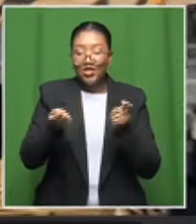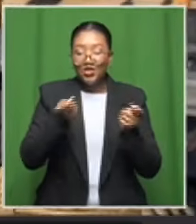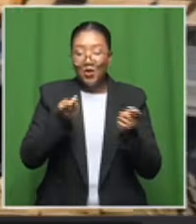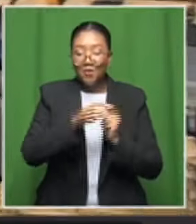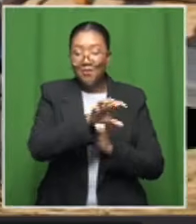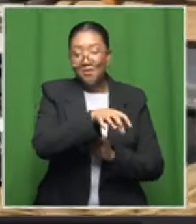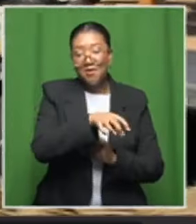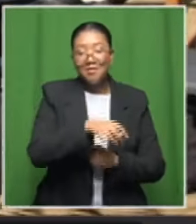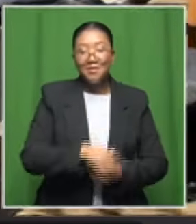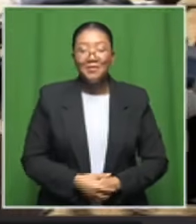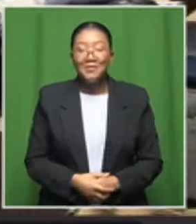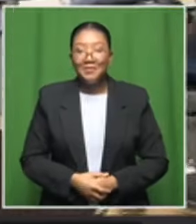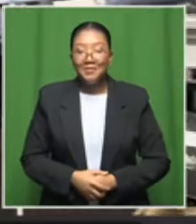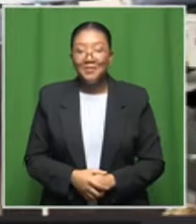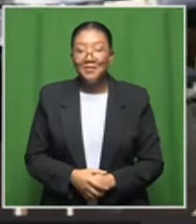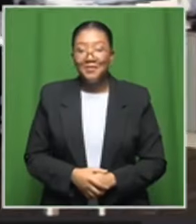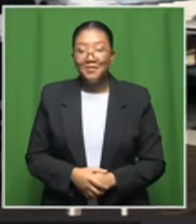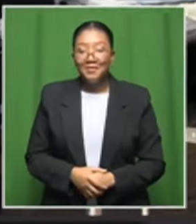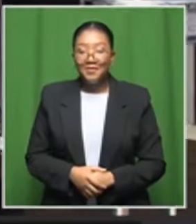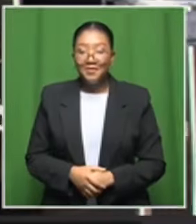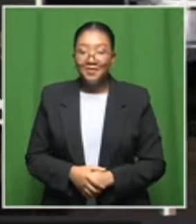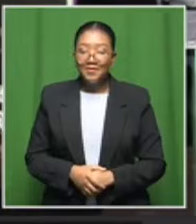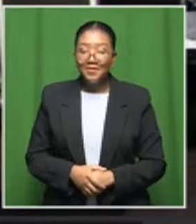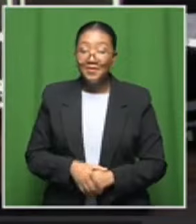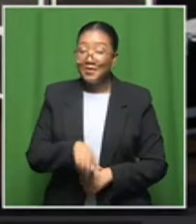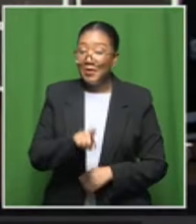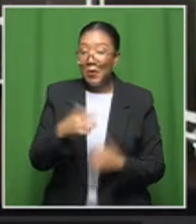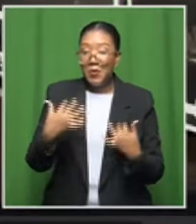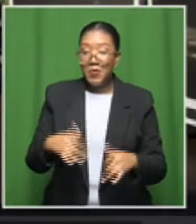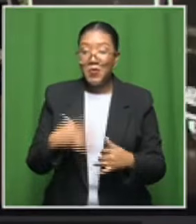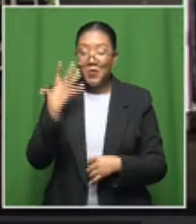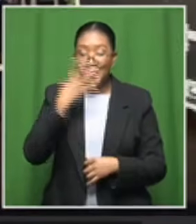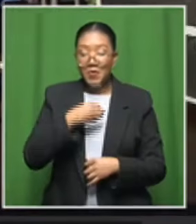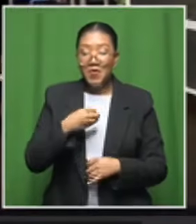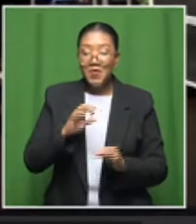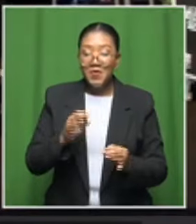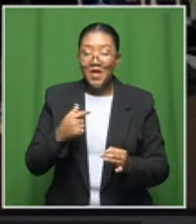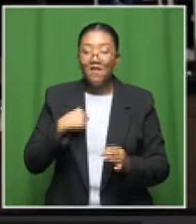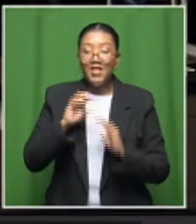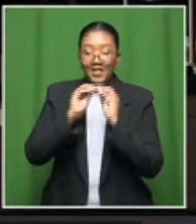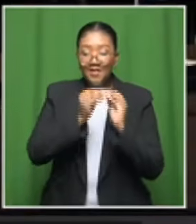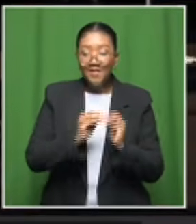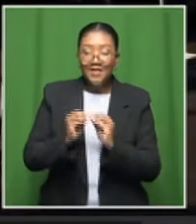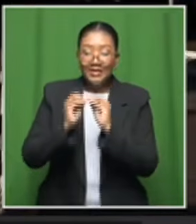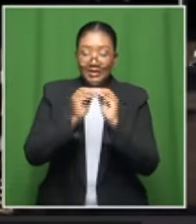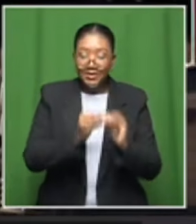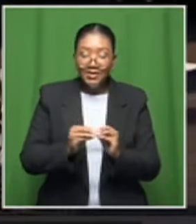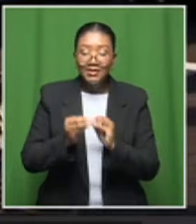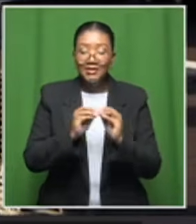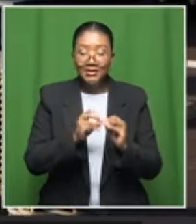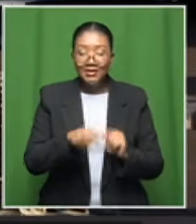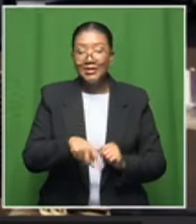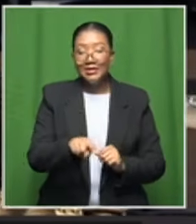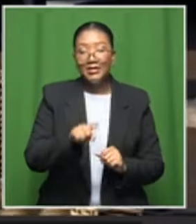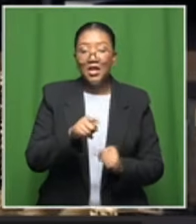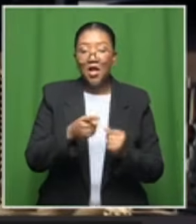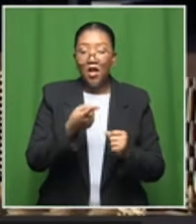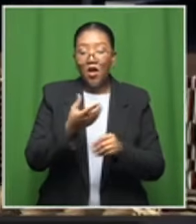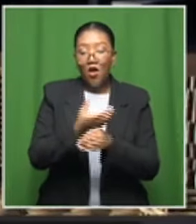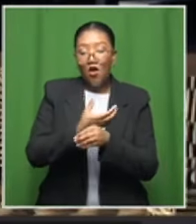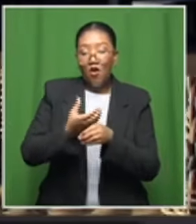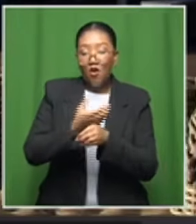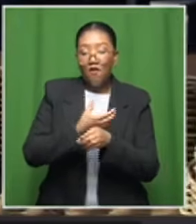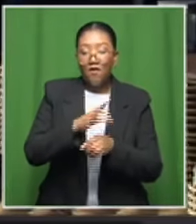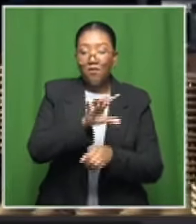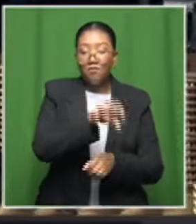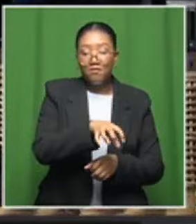can just change the site to see how it's currently looking. It is underway. There are preparations now just to welcome